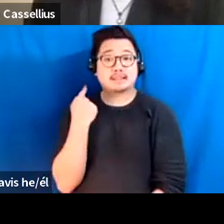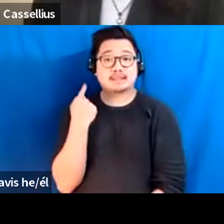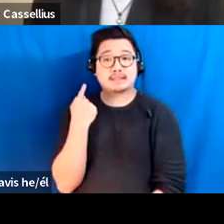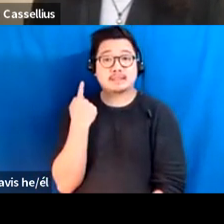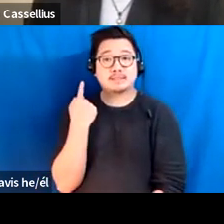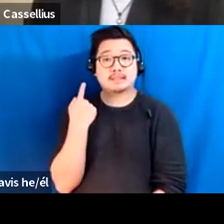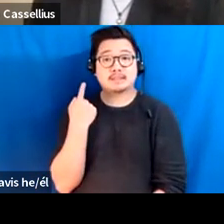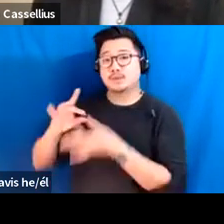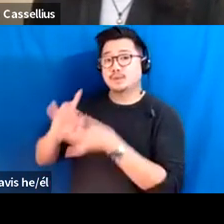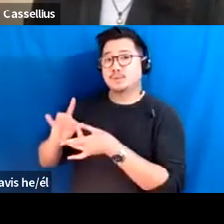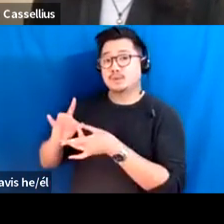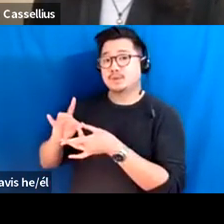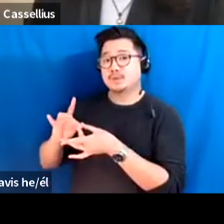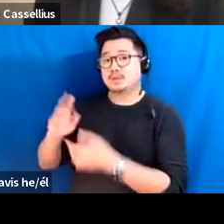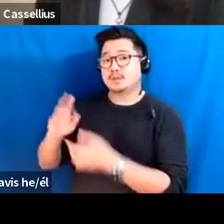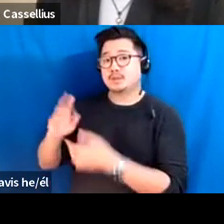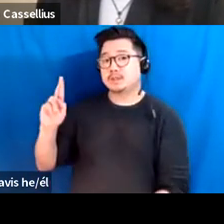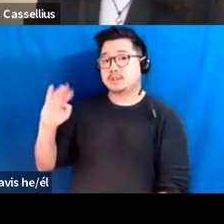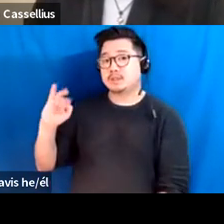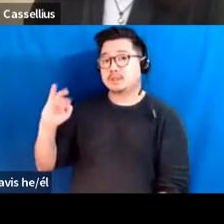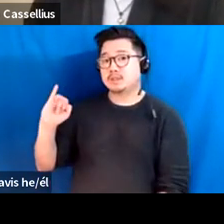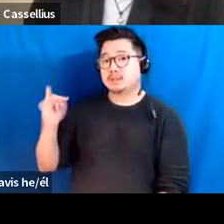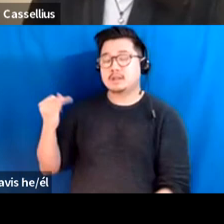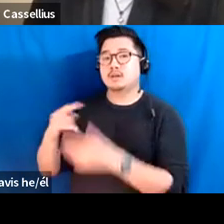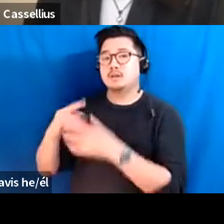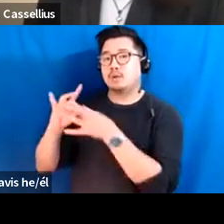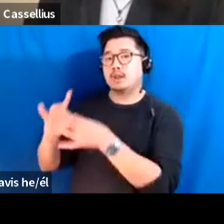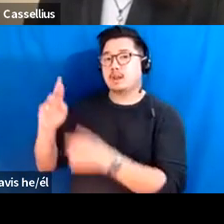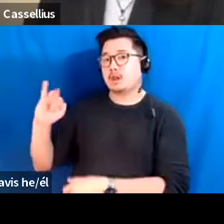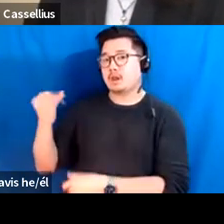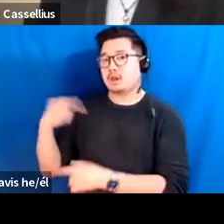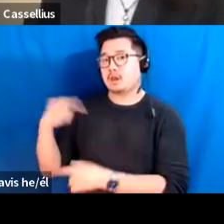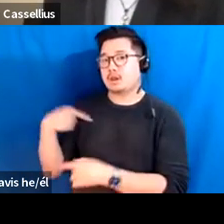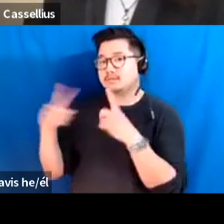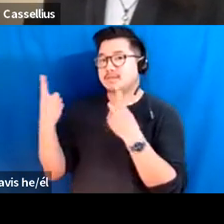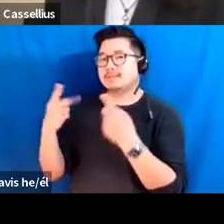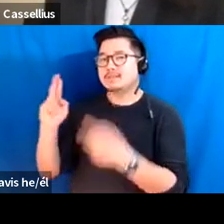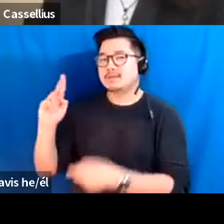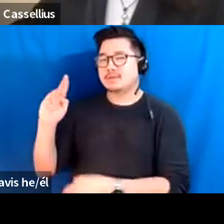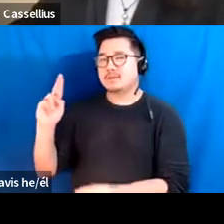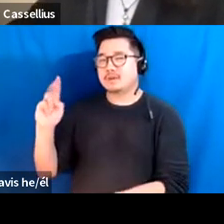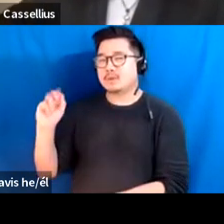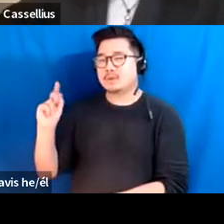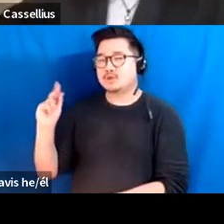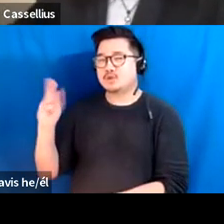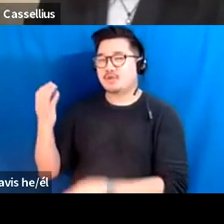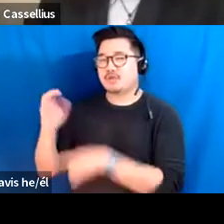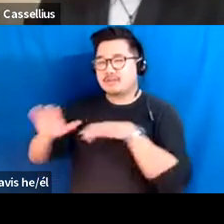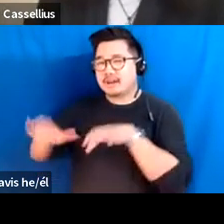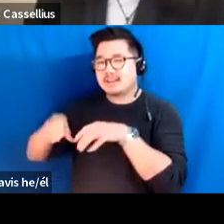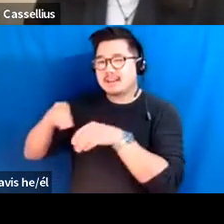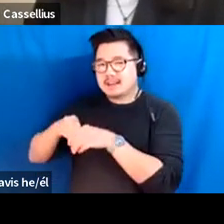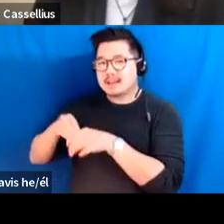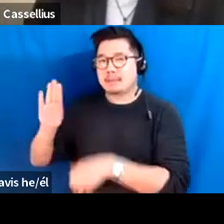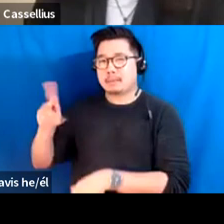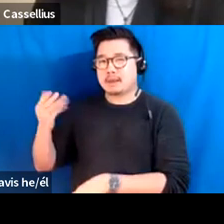restaurant uh about the the success of restorative practice within the boston public schools if i